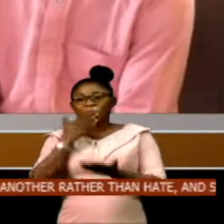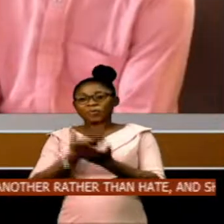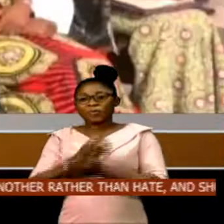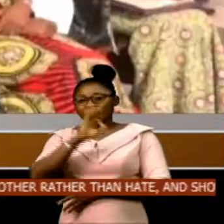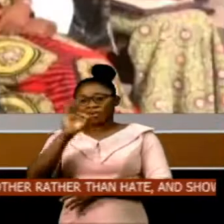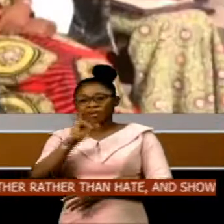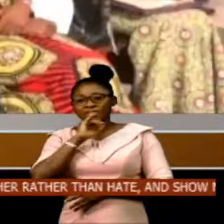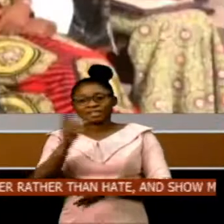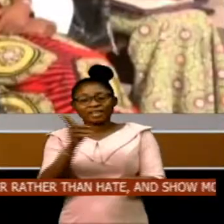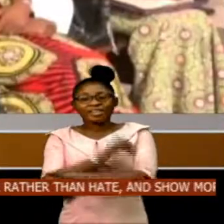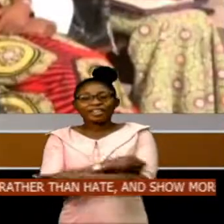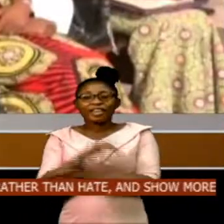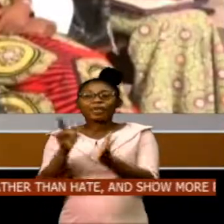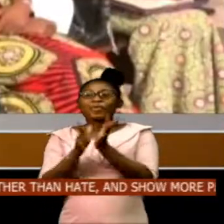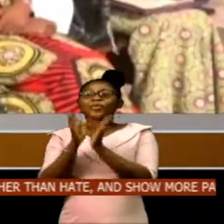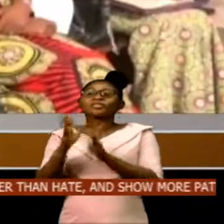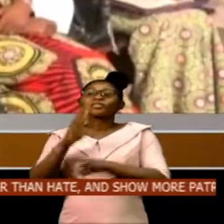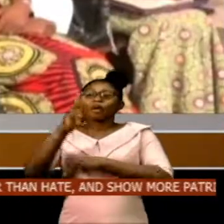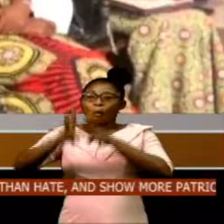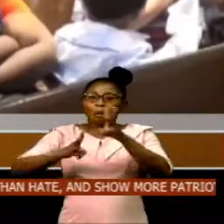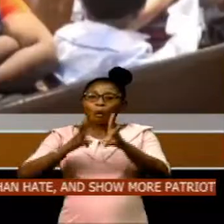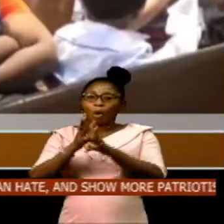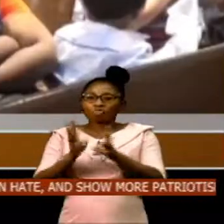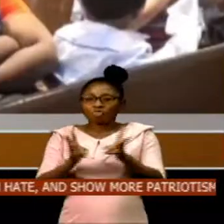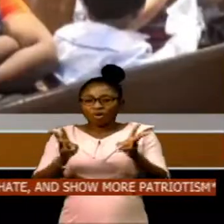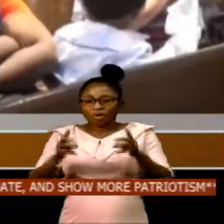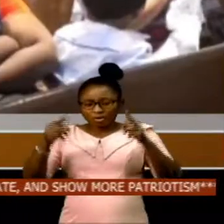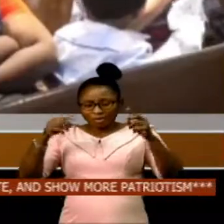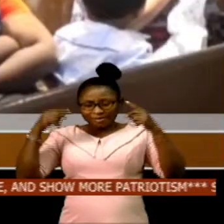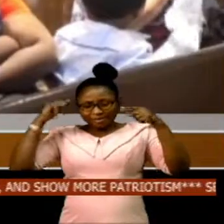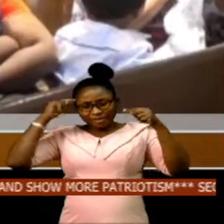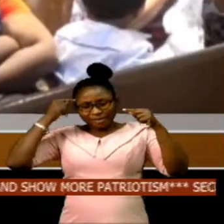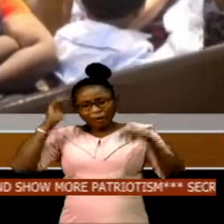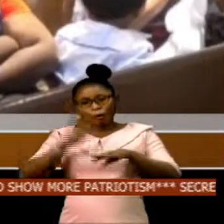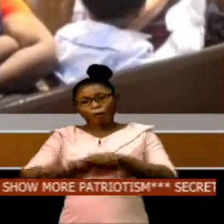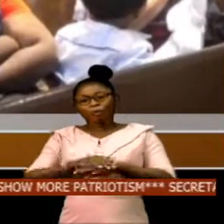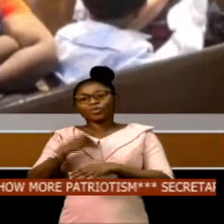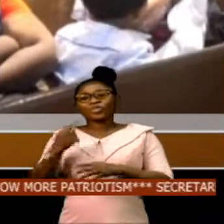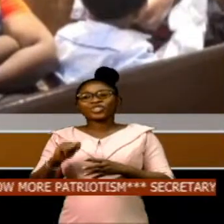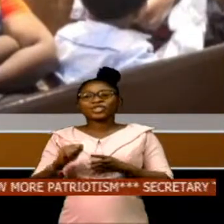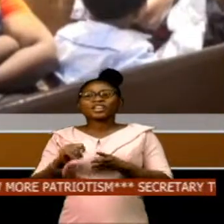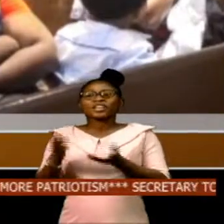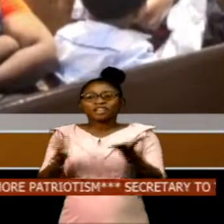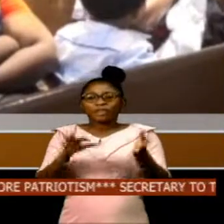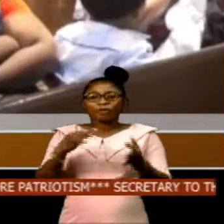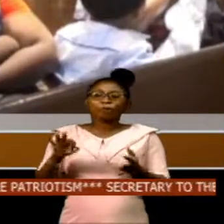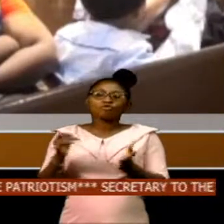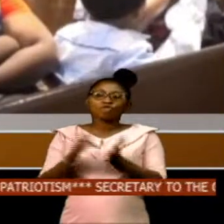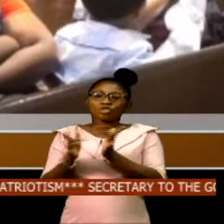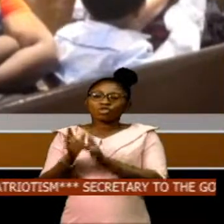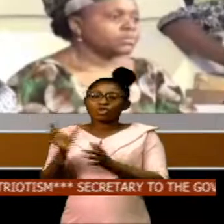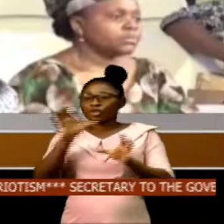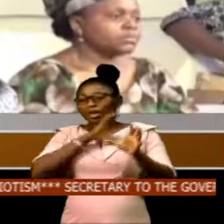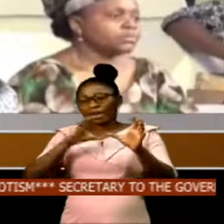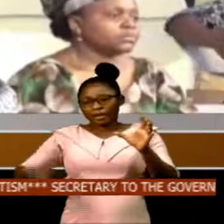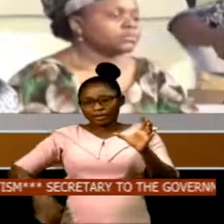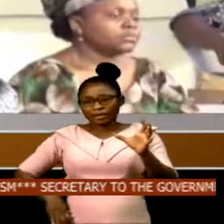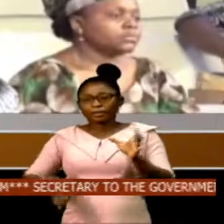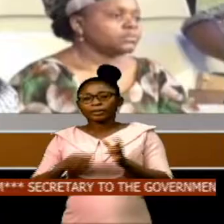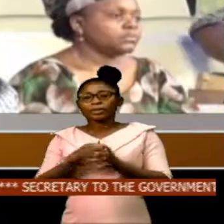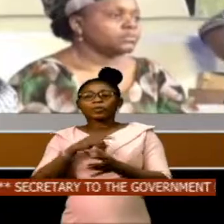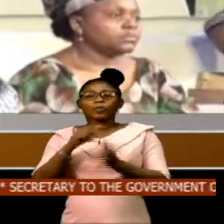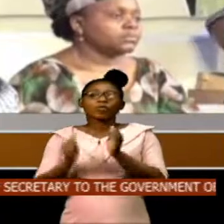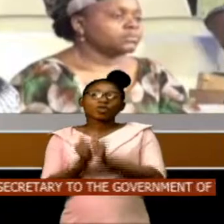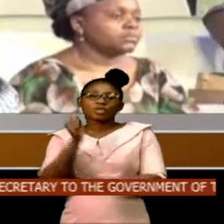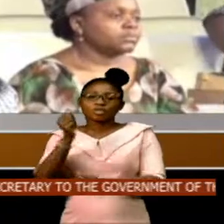Good Friday is a day Christians all over the world reflect on the crucifixion and death of Jesus Christ at the cross of Calvary,